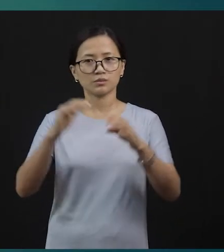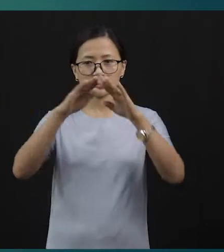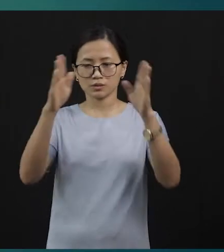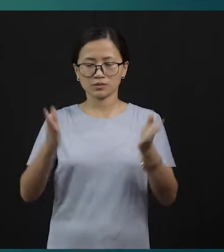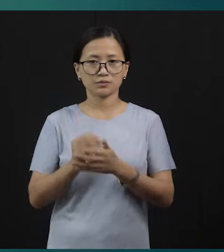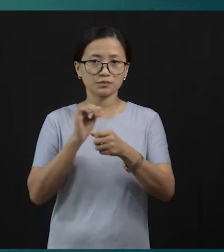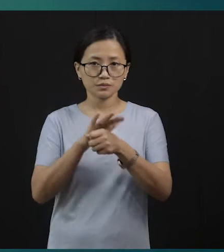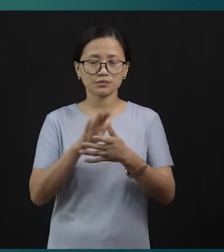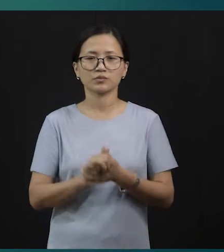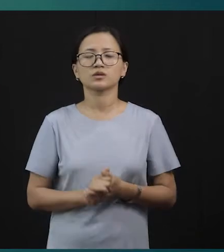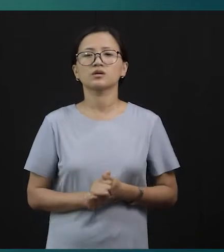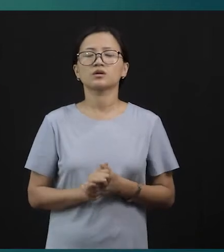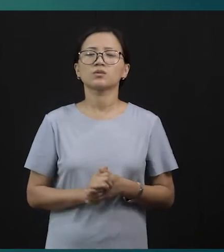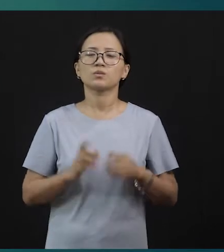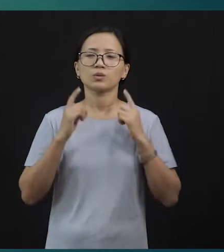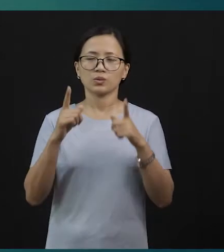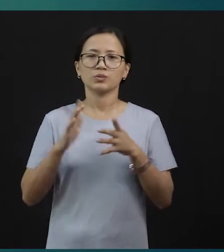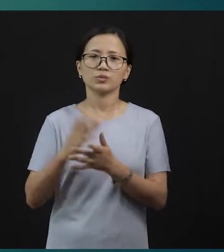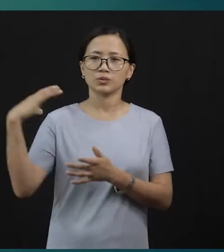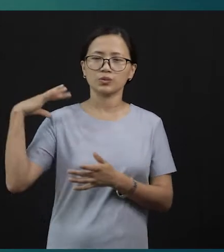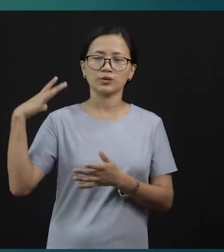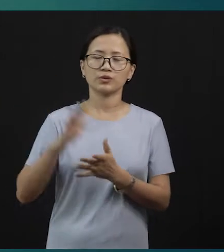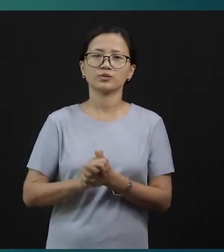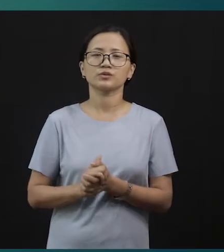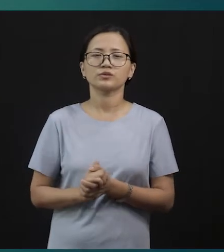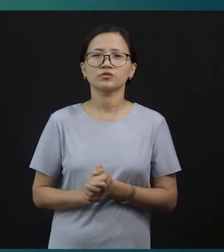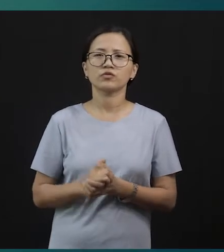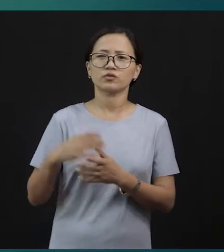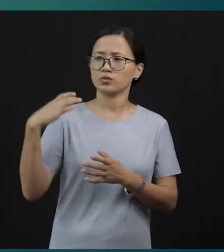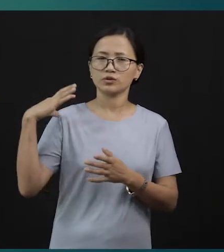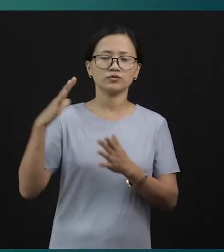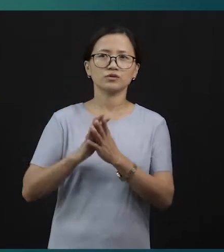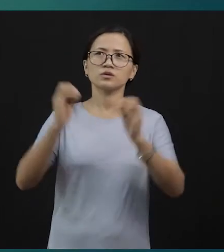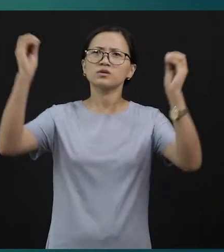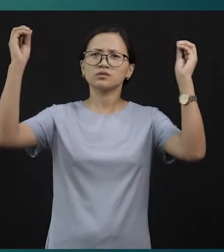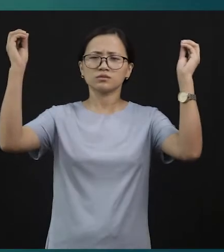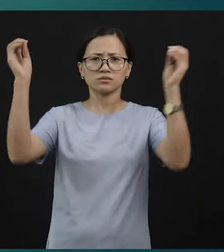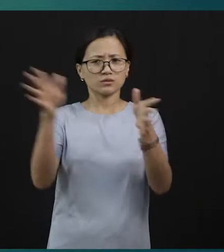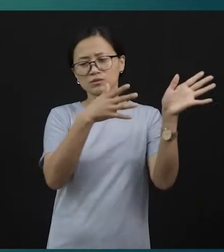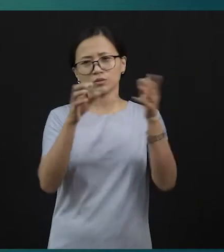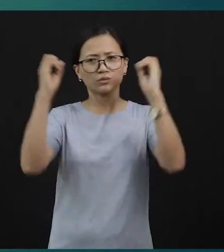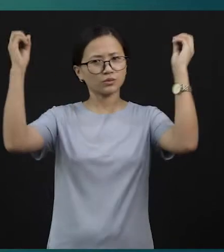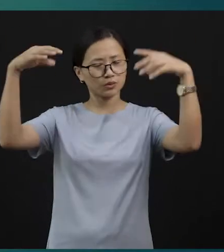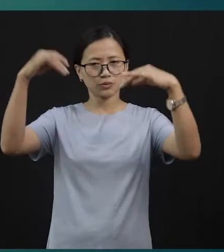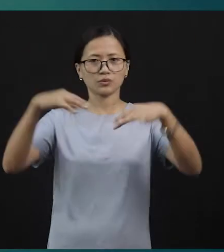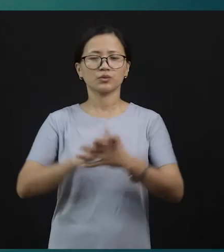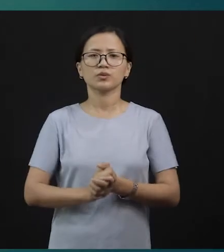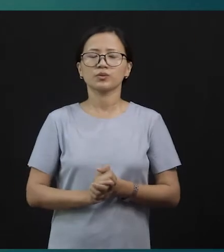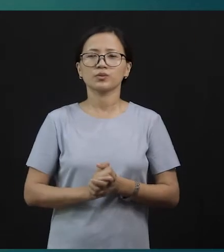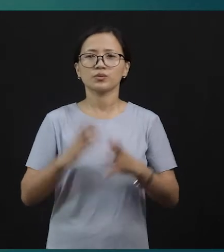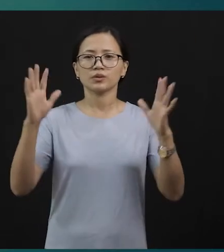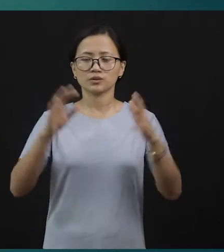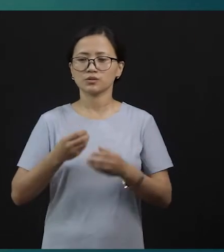and they were waiting for the weather to get cleared, because if they go into the water again in this stormy weather, they know that their lives would be